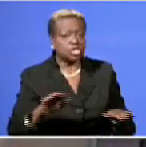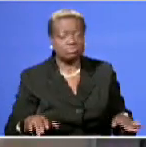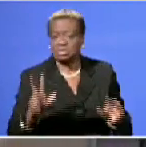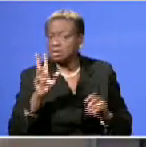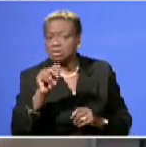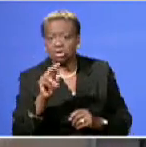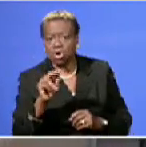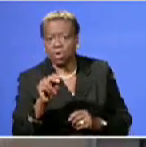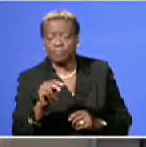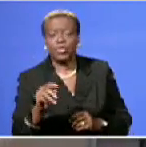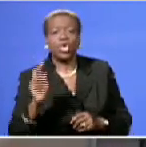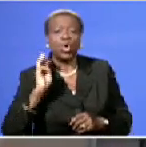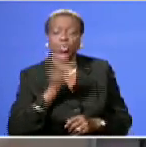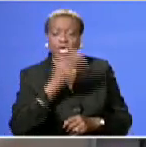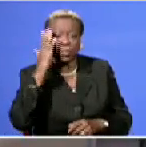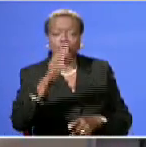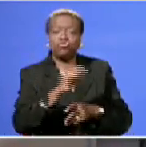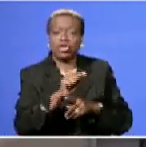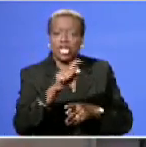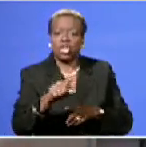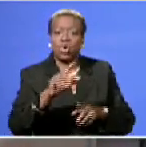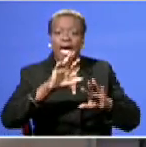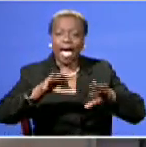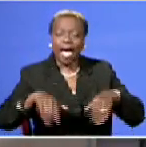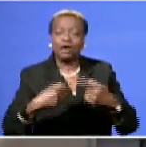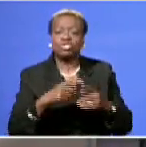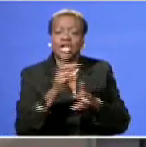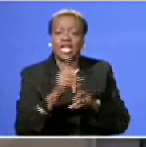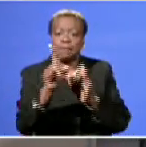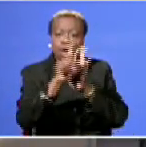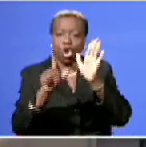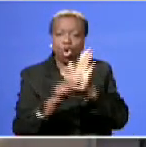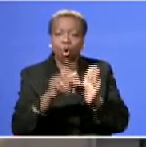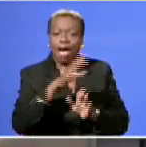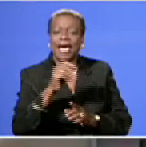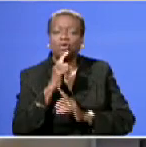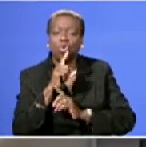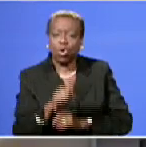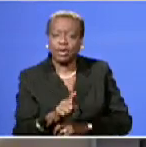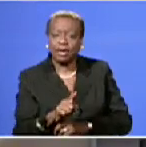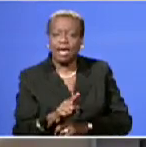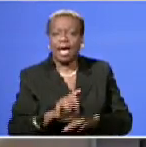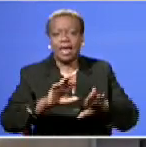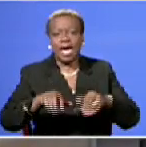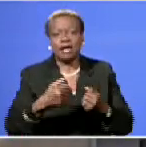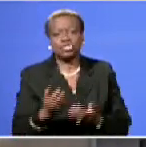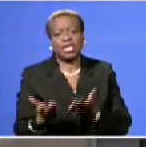how to maintain law and order, how to behave yourself in carrying out your duties. But